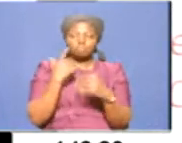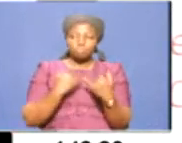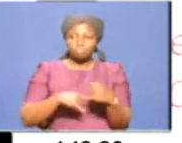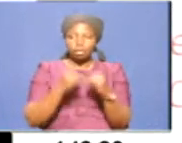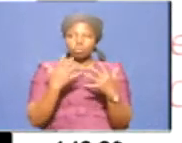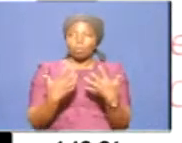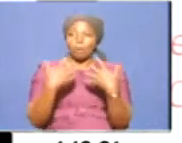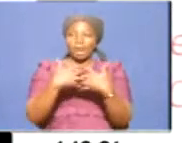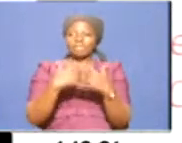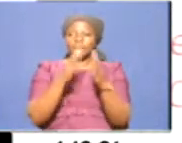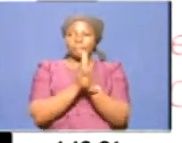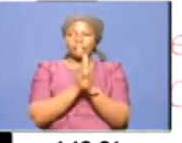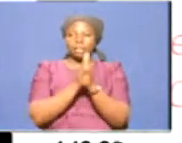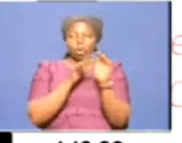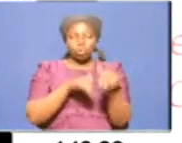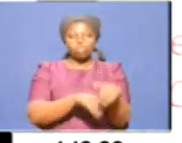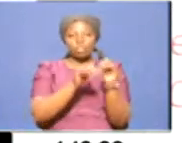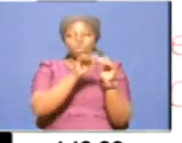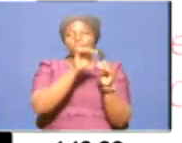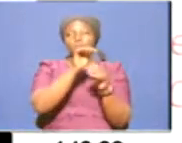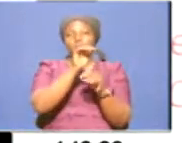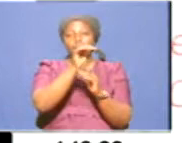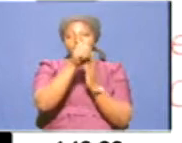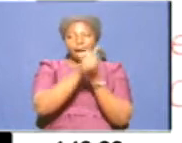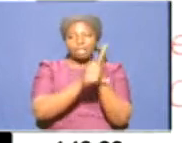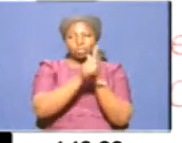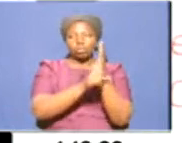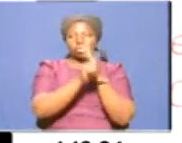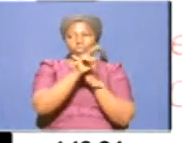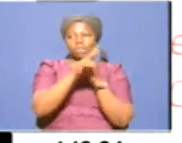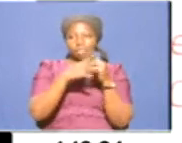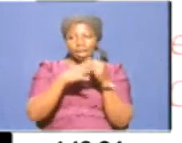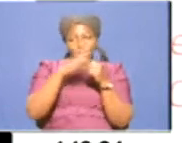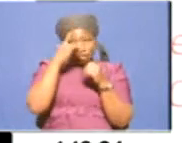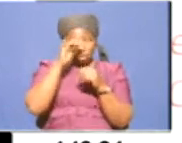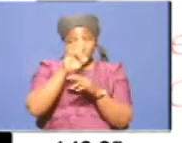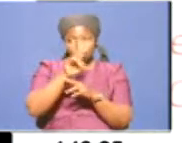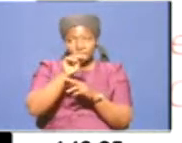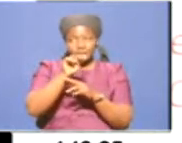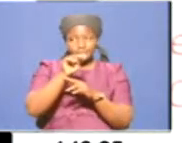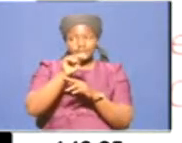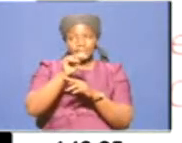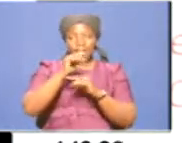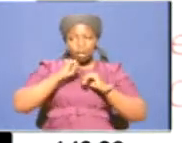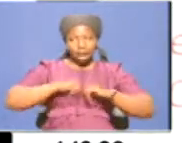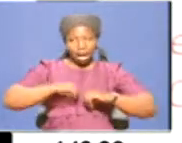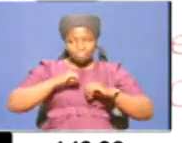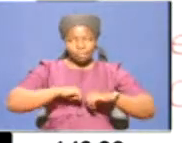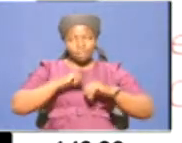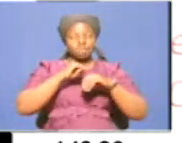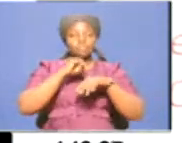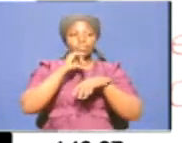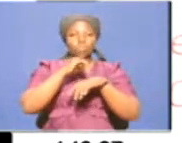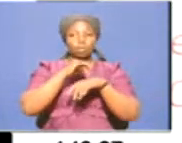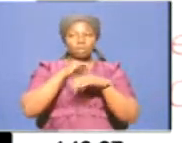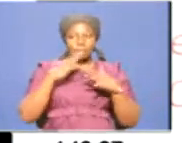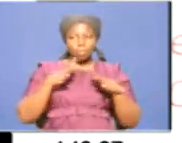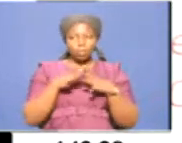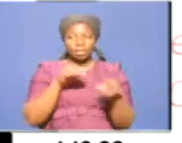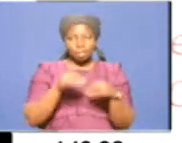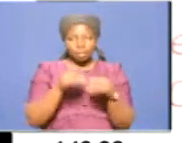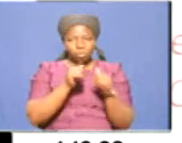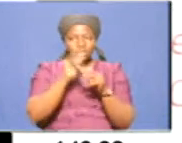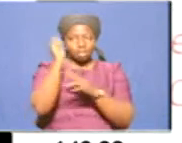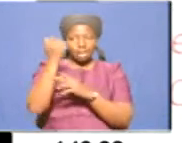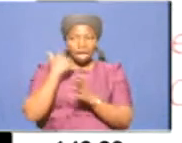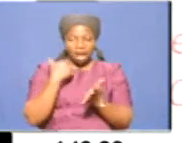Article 29 of the UN Convention on the Rights of Persons with Disabilities, which of course Kenya is a signatory to, Kenya has ratified the convention, it